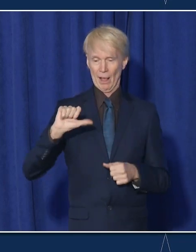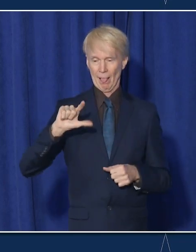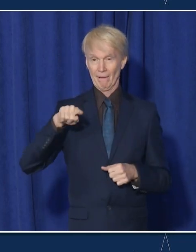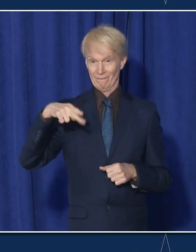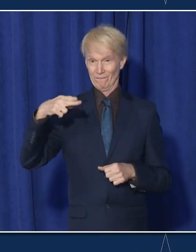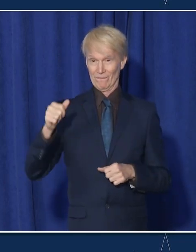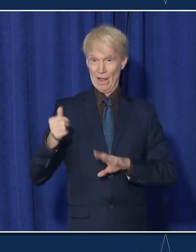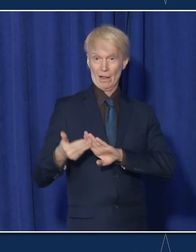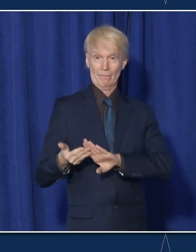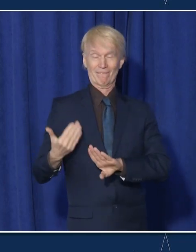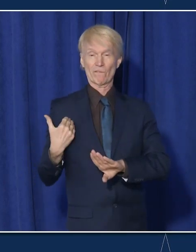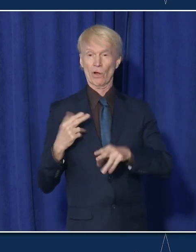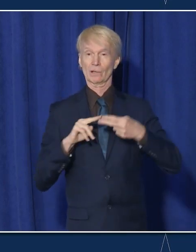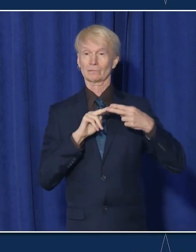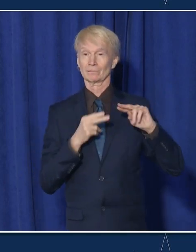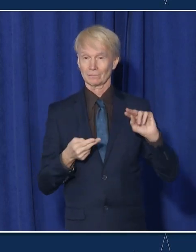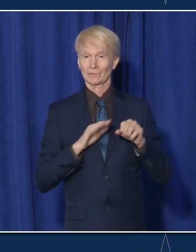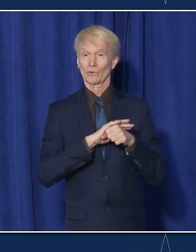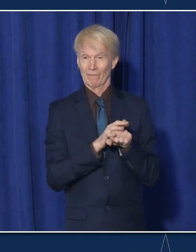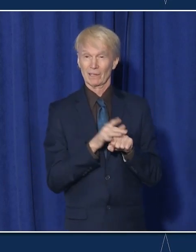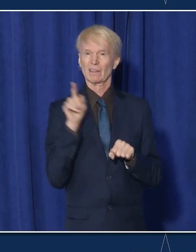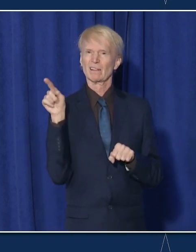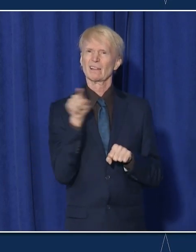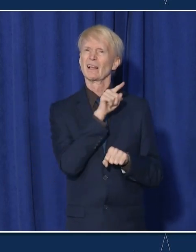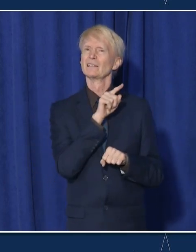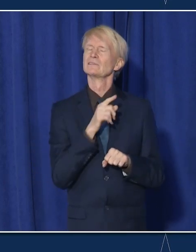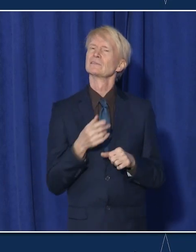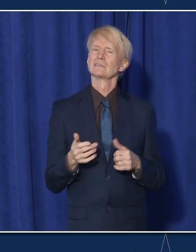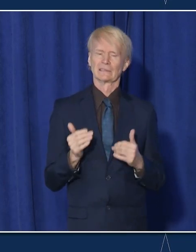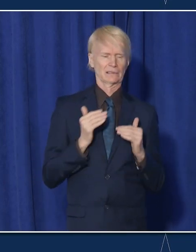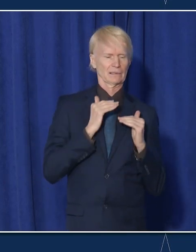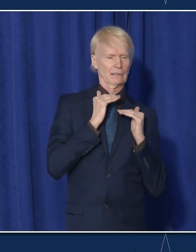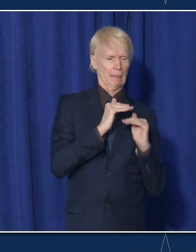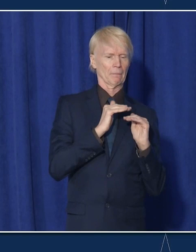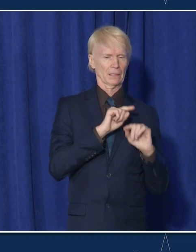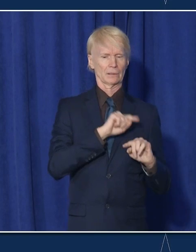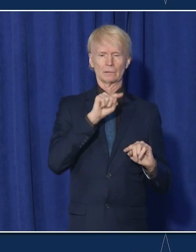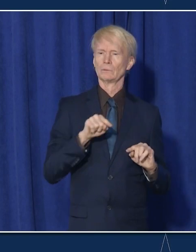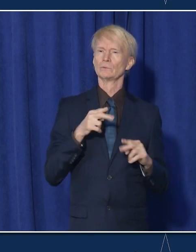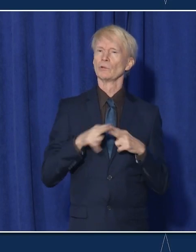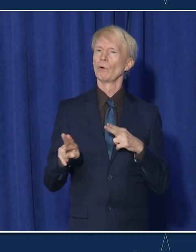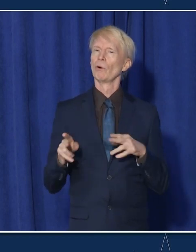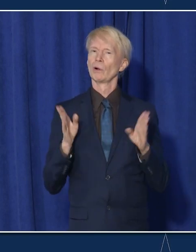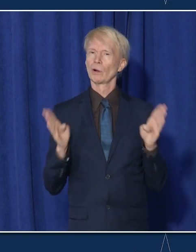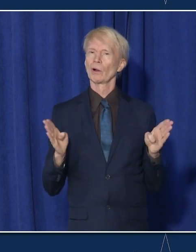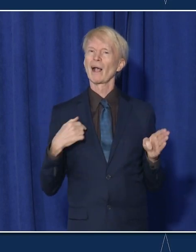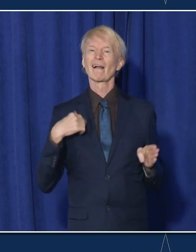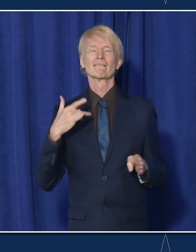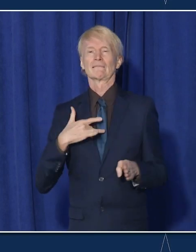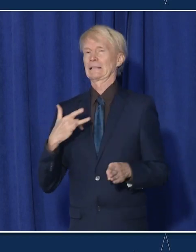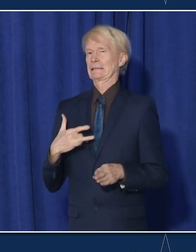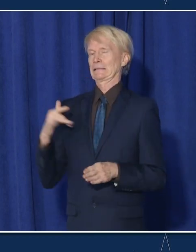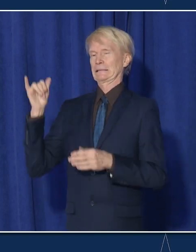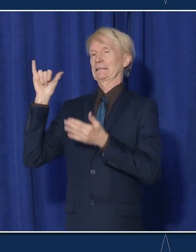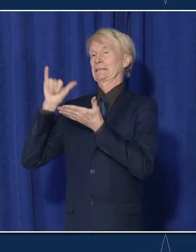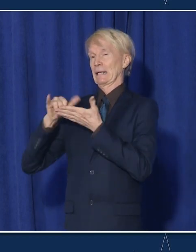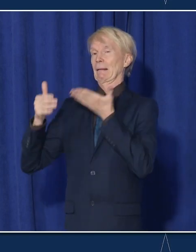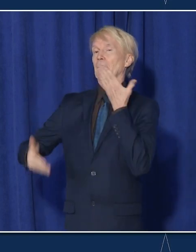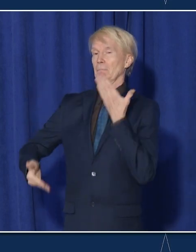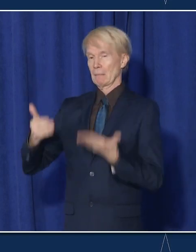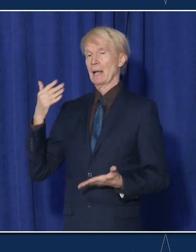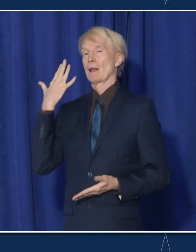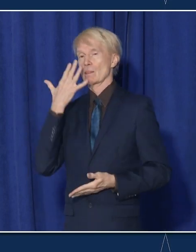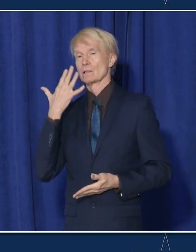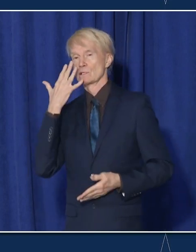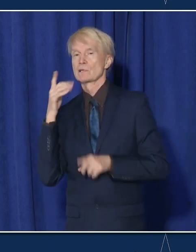through, we sort of had this relatively limited surge. I think that's what this is going to look like. We need to get